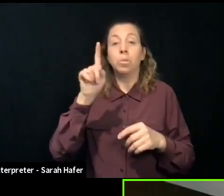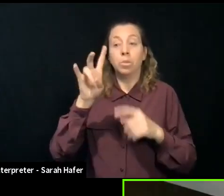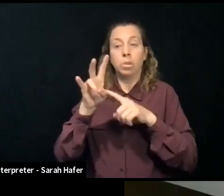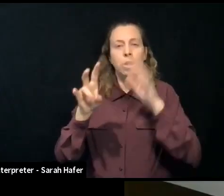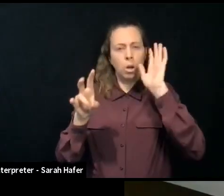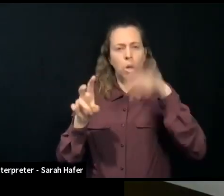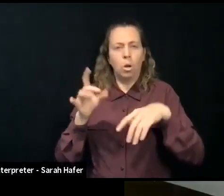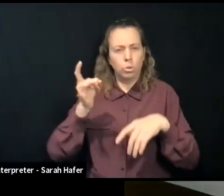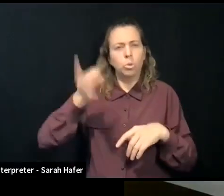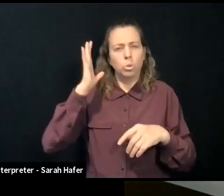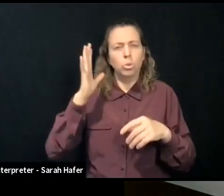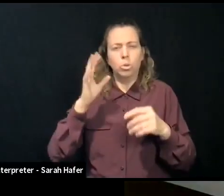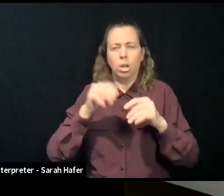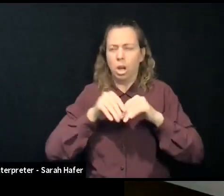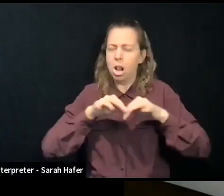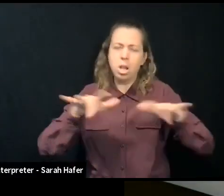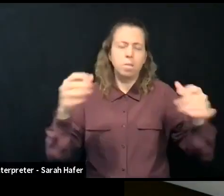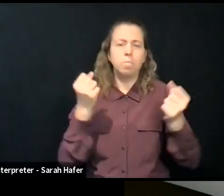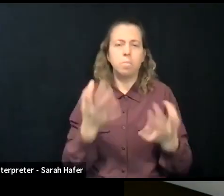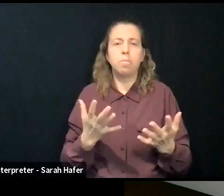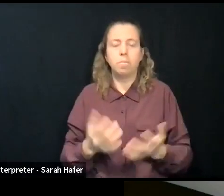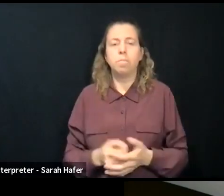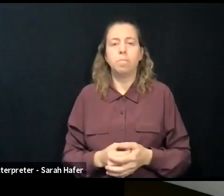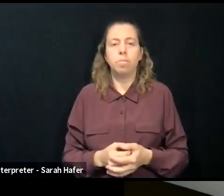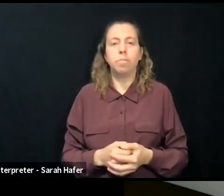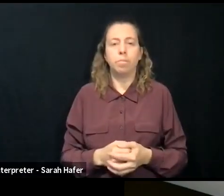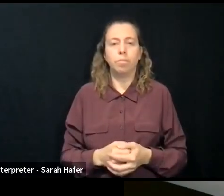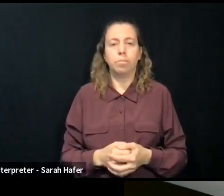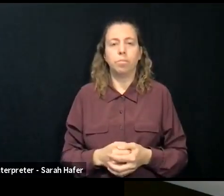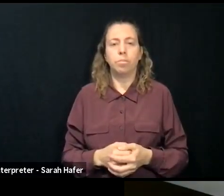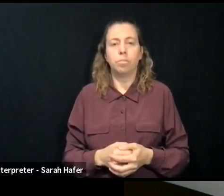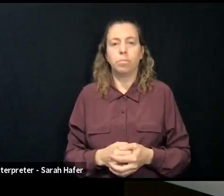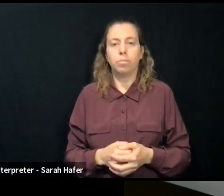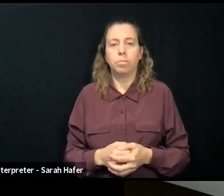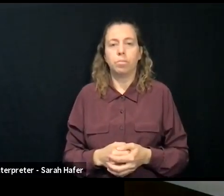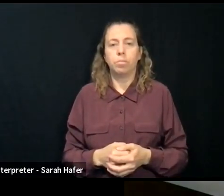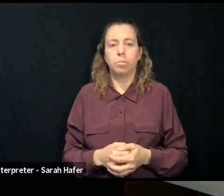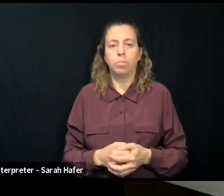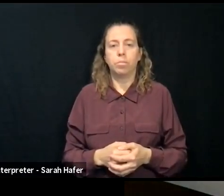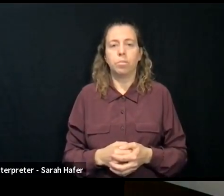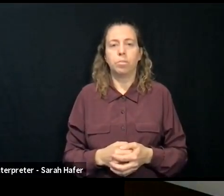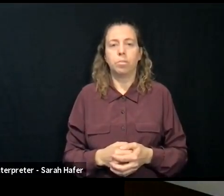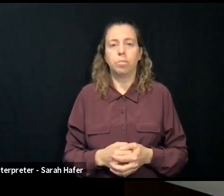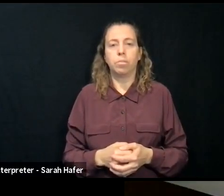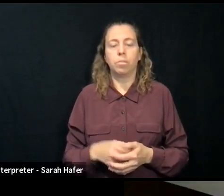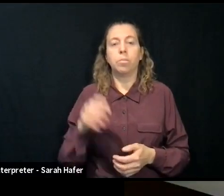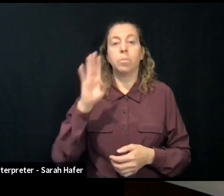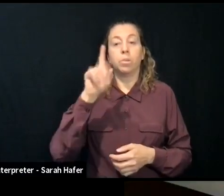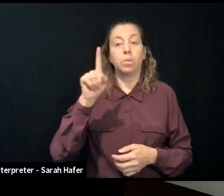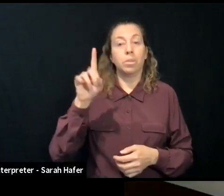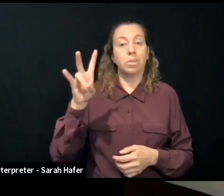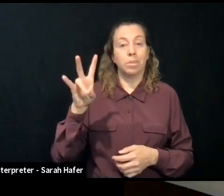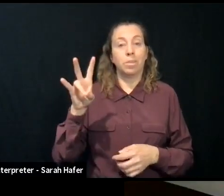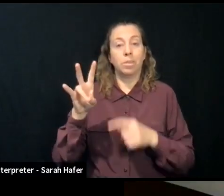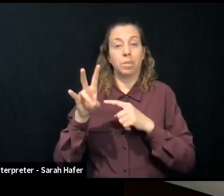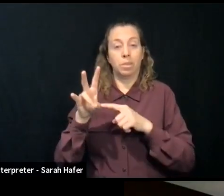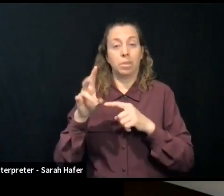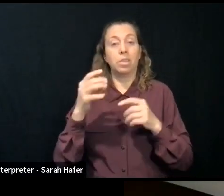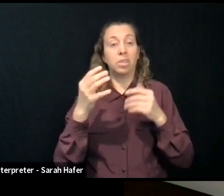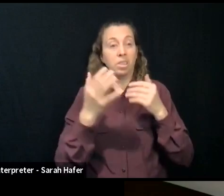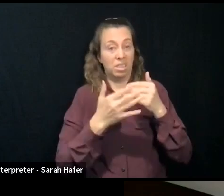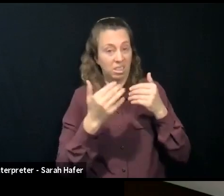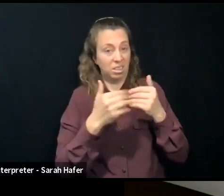Our next question is from Andrea. Does B117 spread more easily outdoors, or is it still transmitted mostly